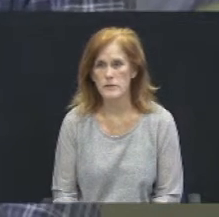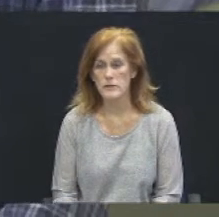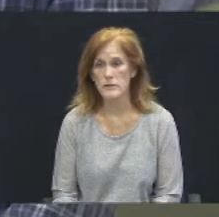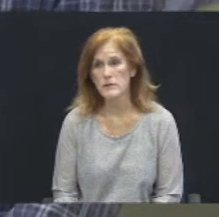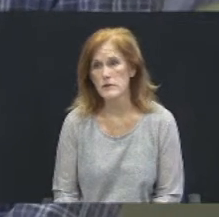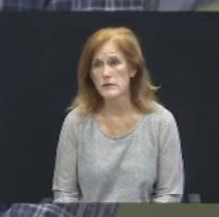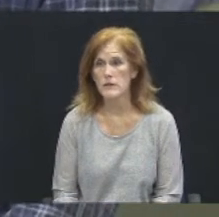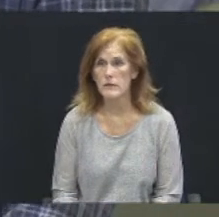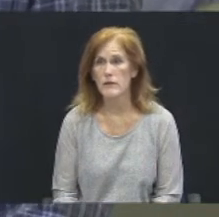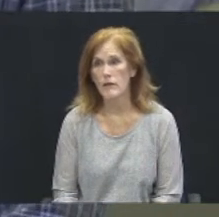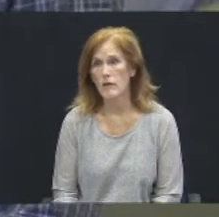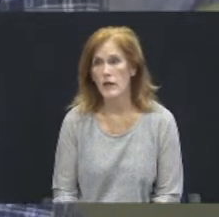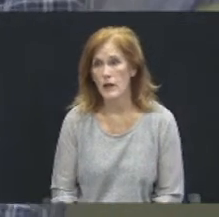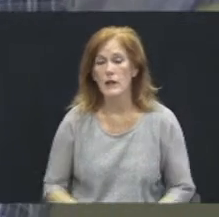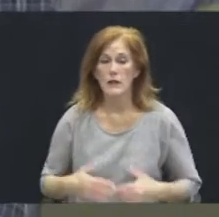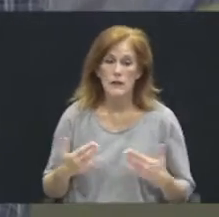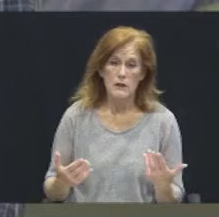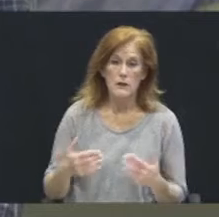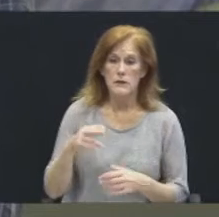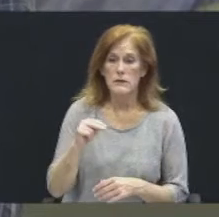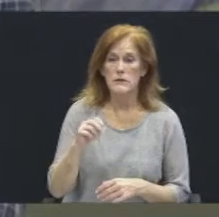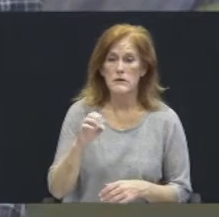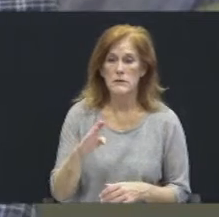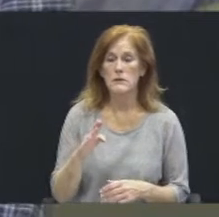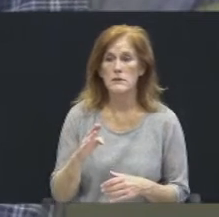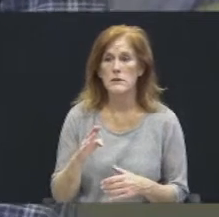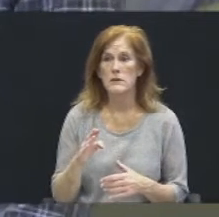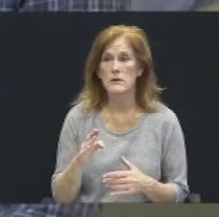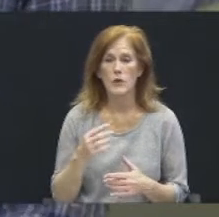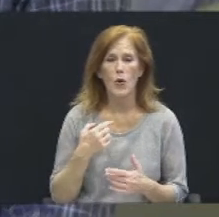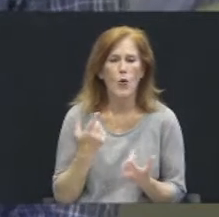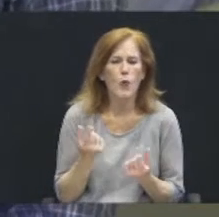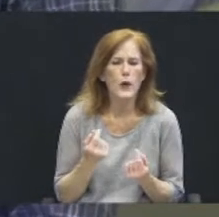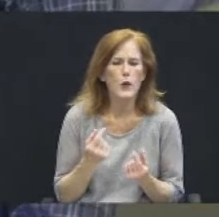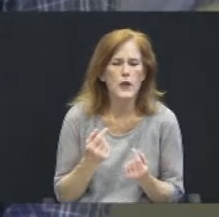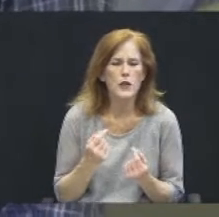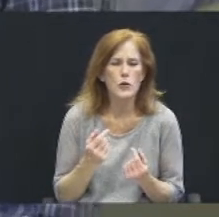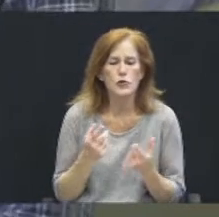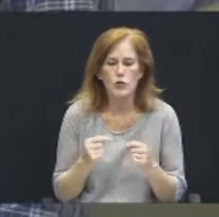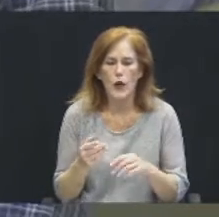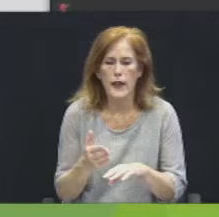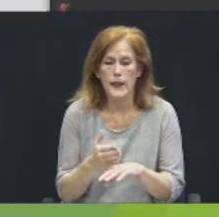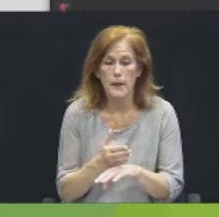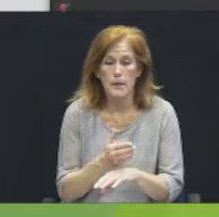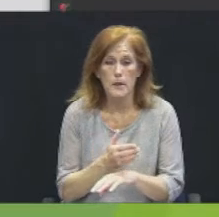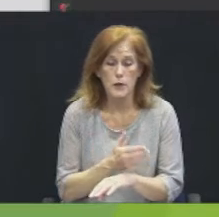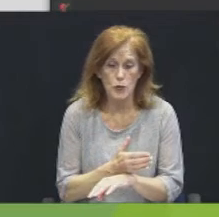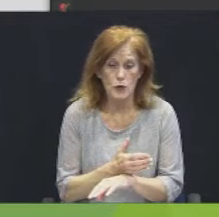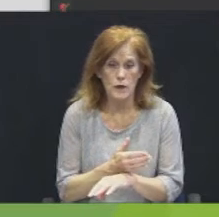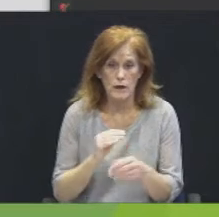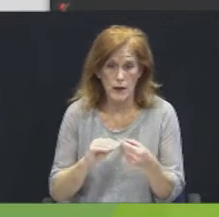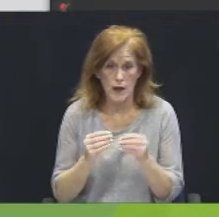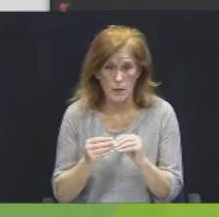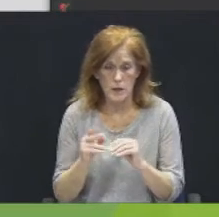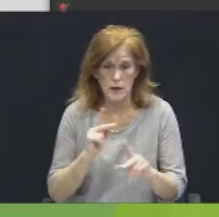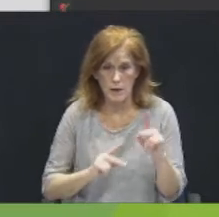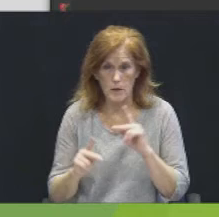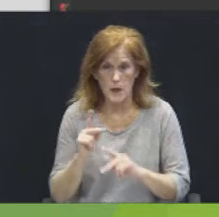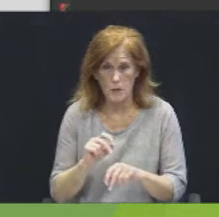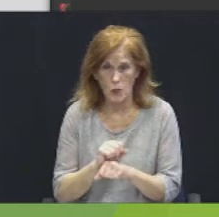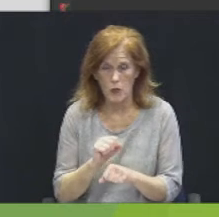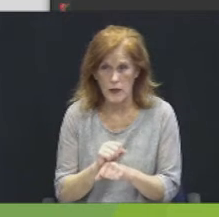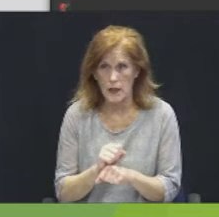So what are some of the steps Nebraska is doing to improve employment numbers with people with disabilities? Over the